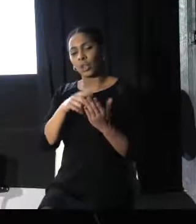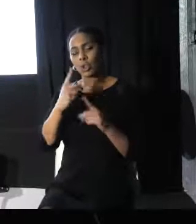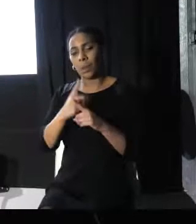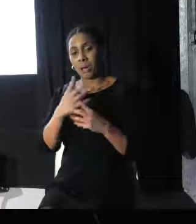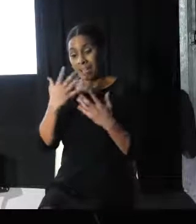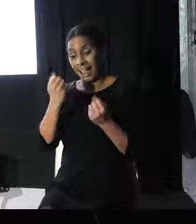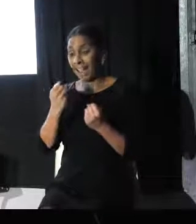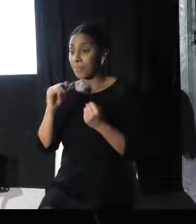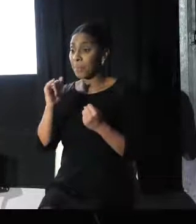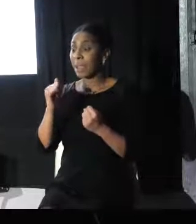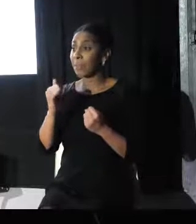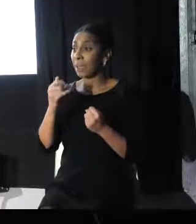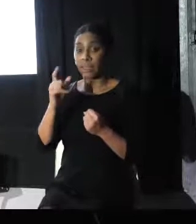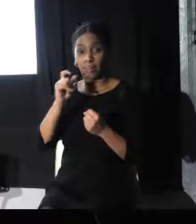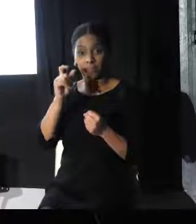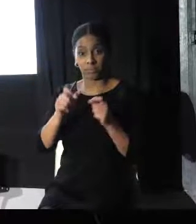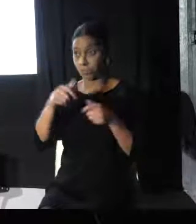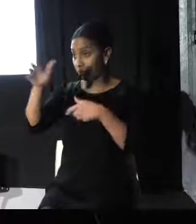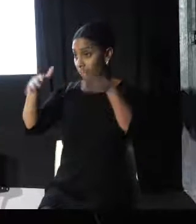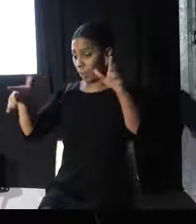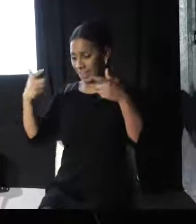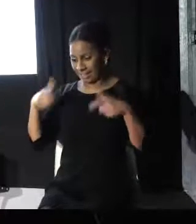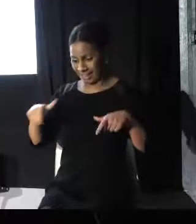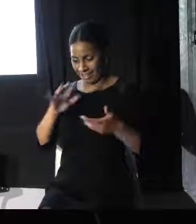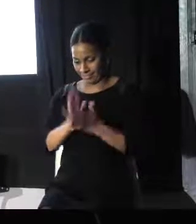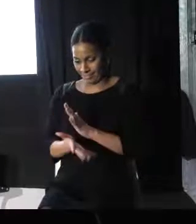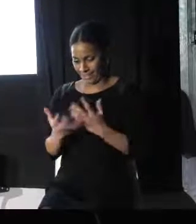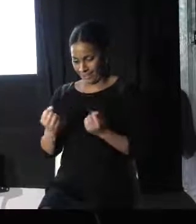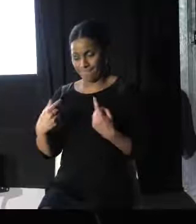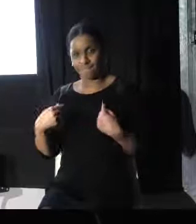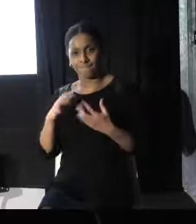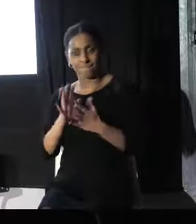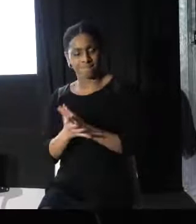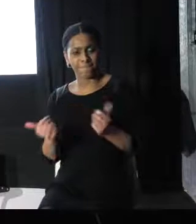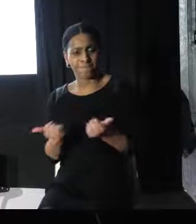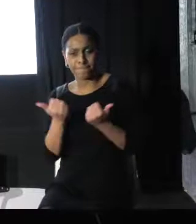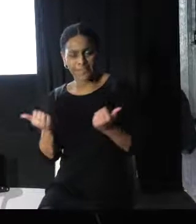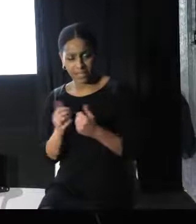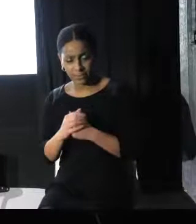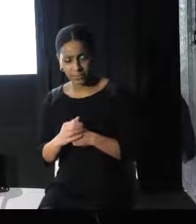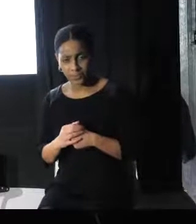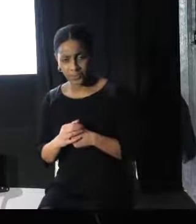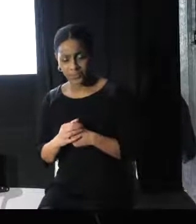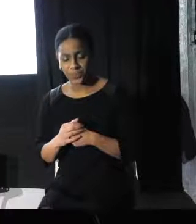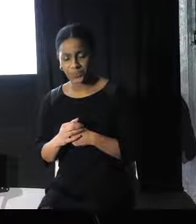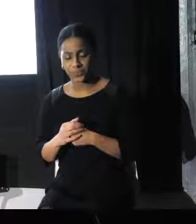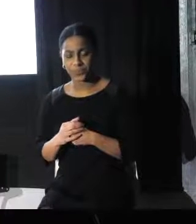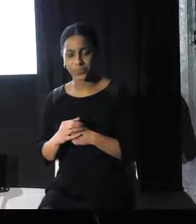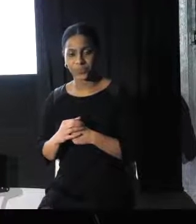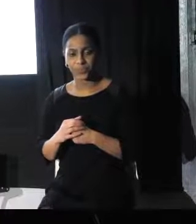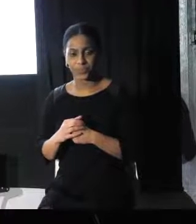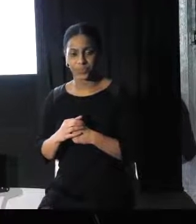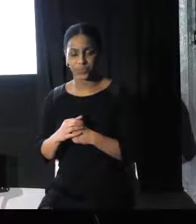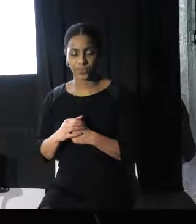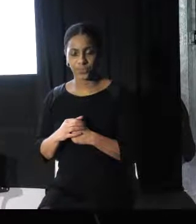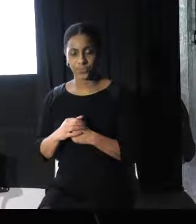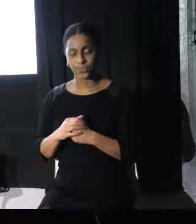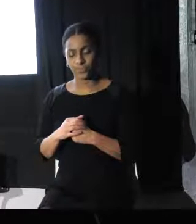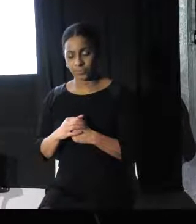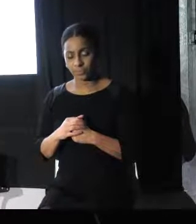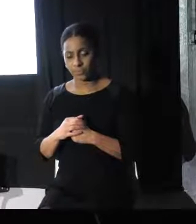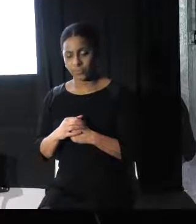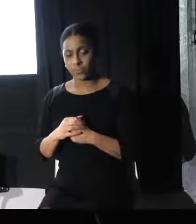though the men are gone." We could move forward to the crucial report written